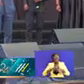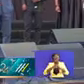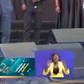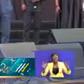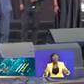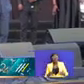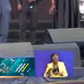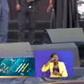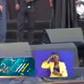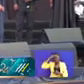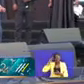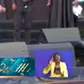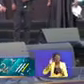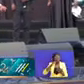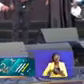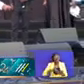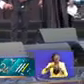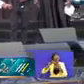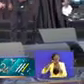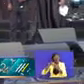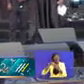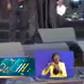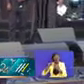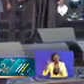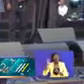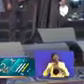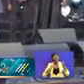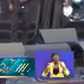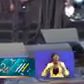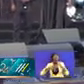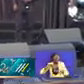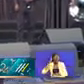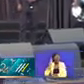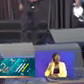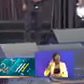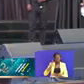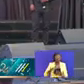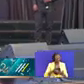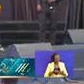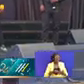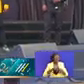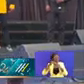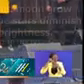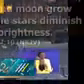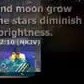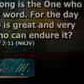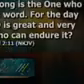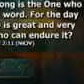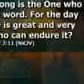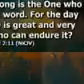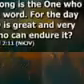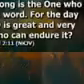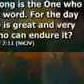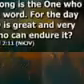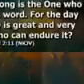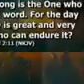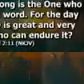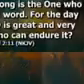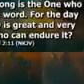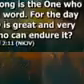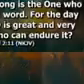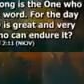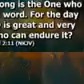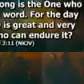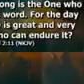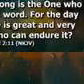because they are peculiar oh my God they are peculiar let's finish let's finish let's finish the